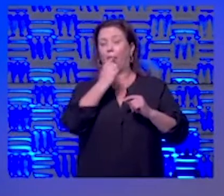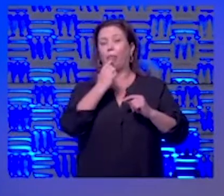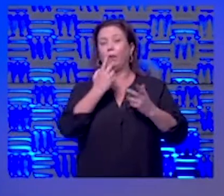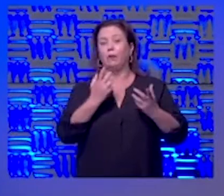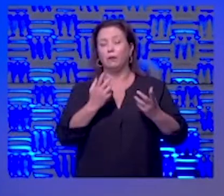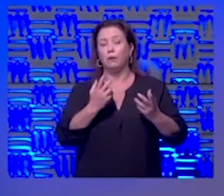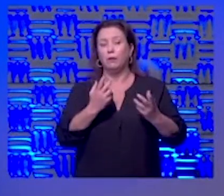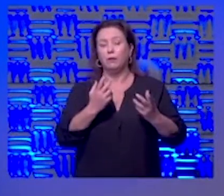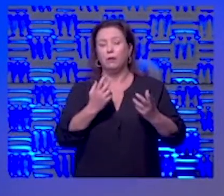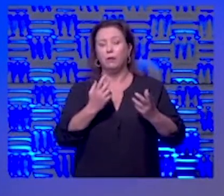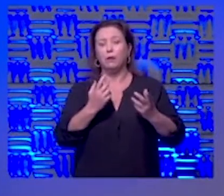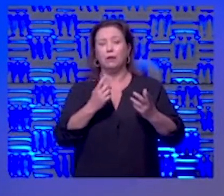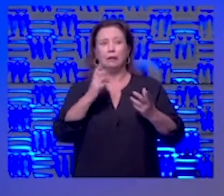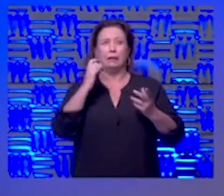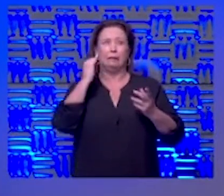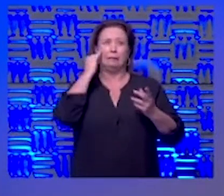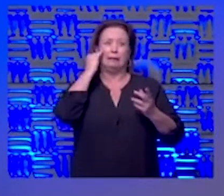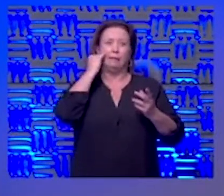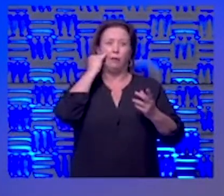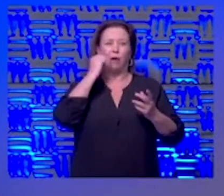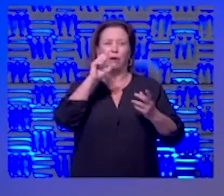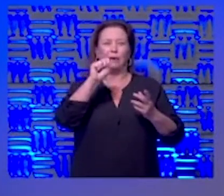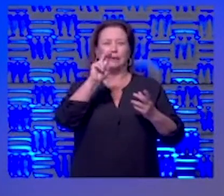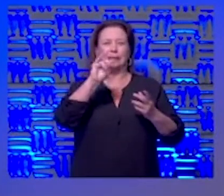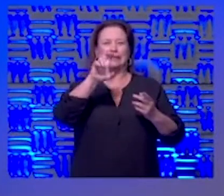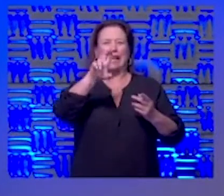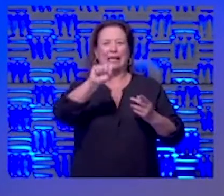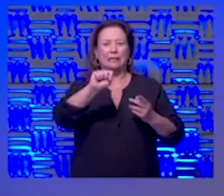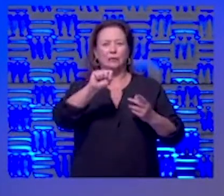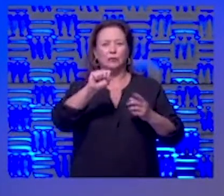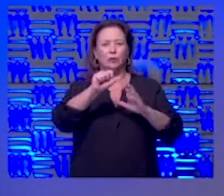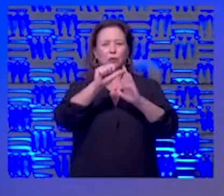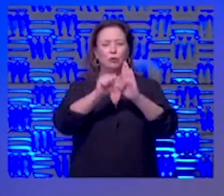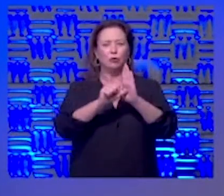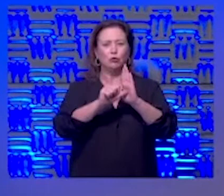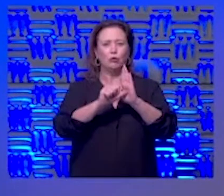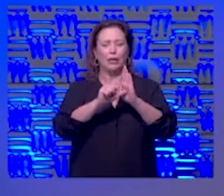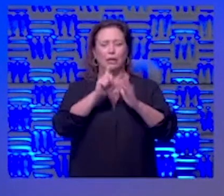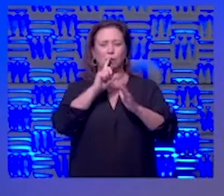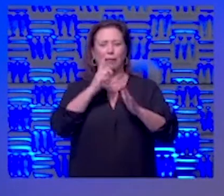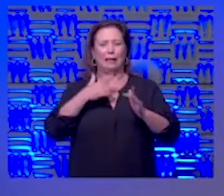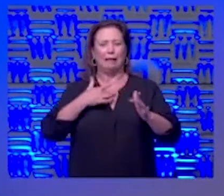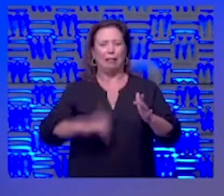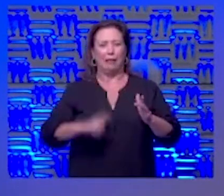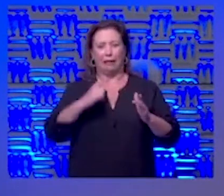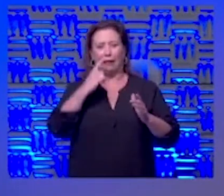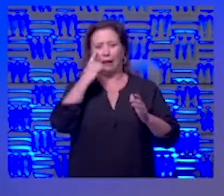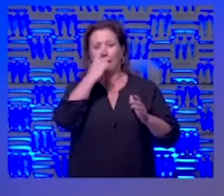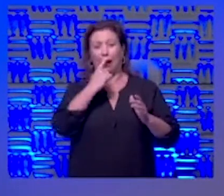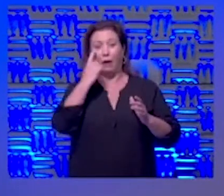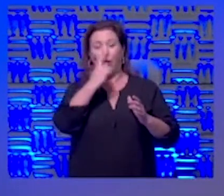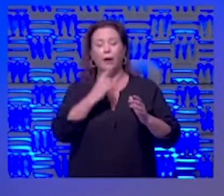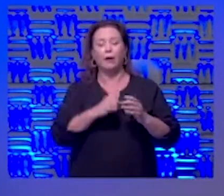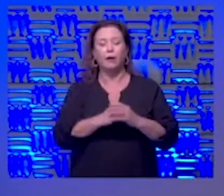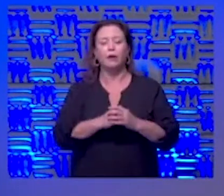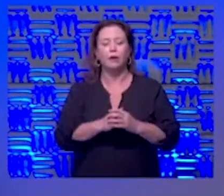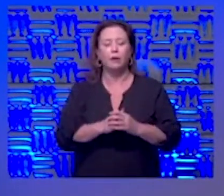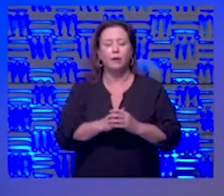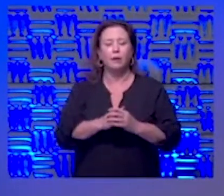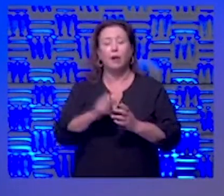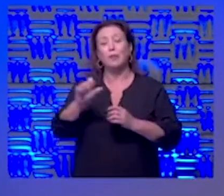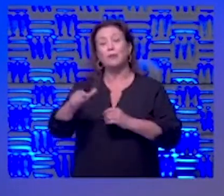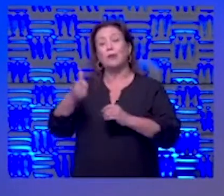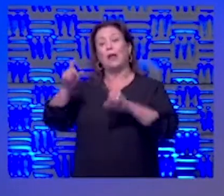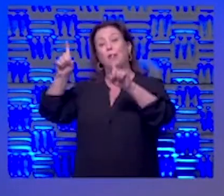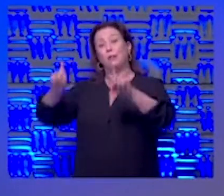Say if you had sinus surgery recently and it's really delicate in that area. There are other tests